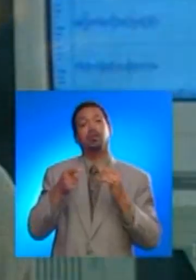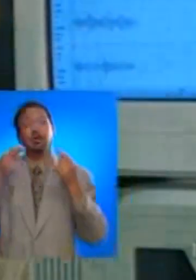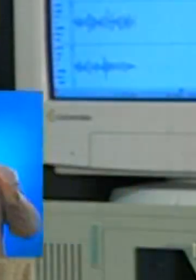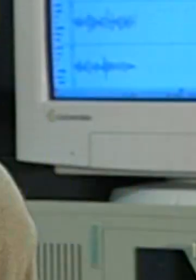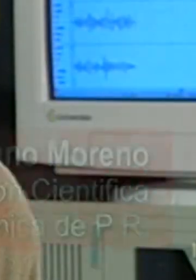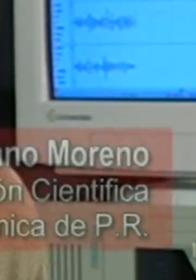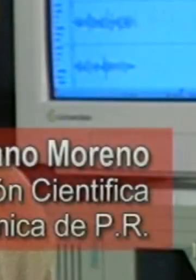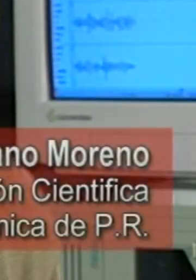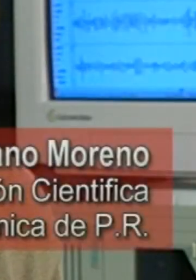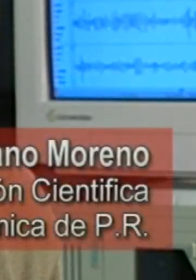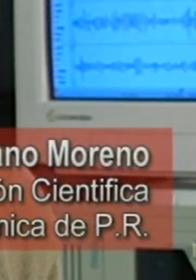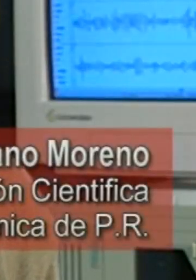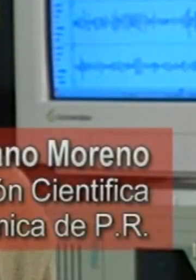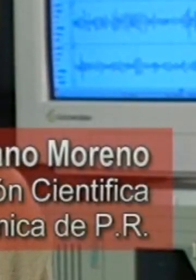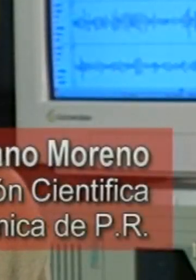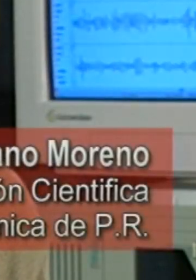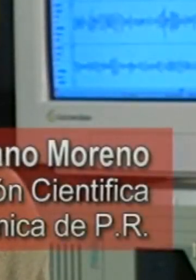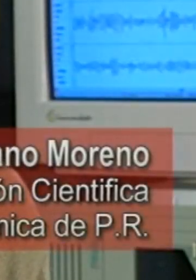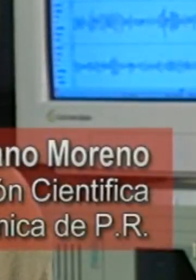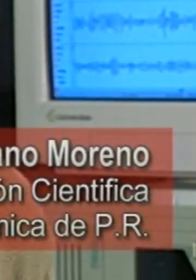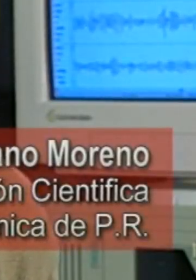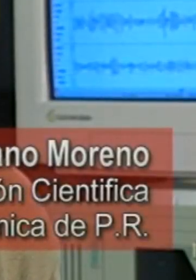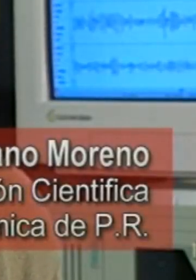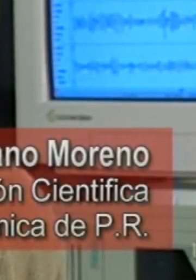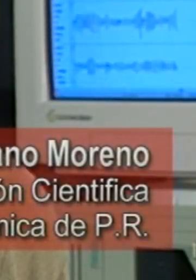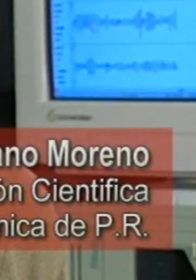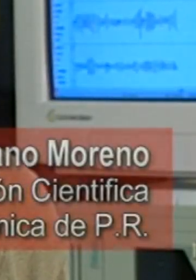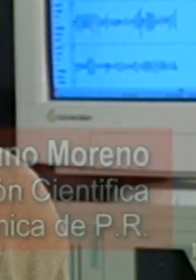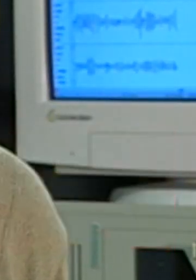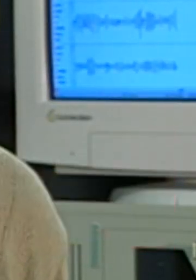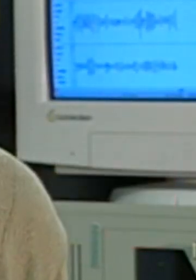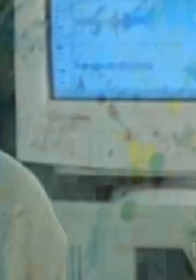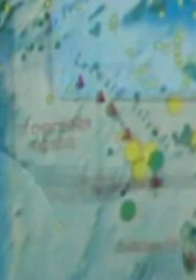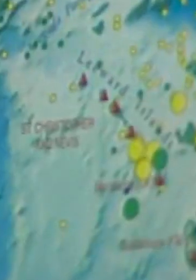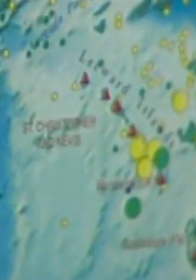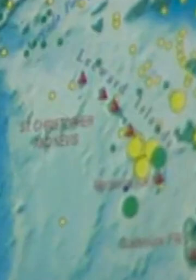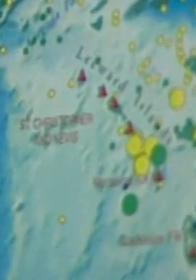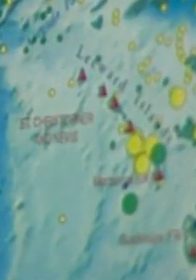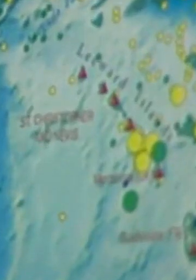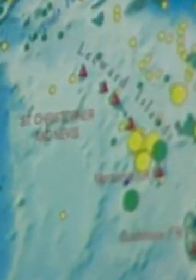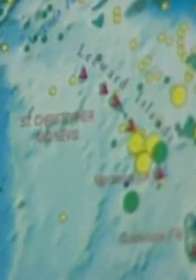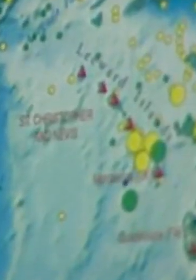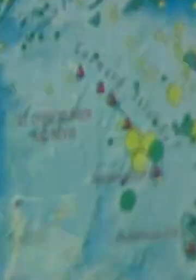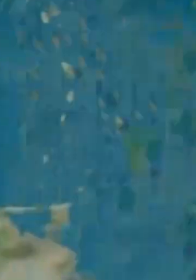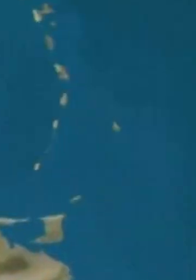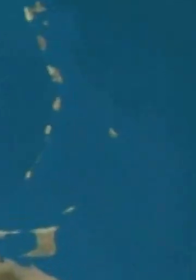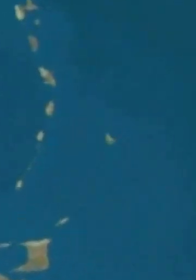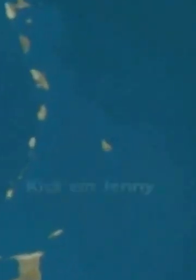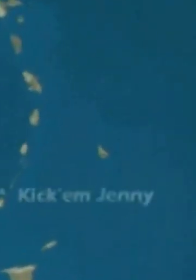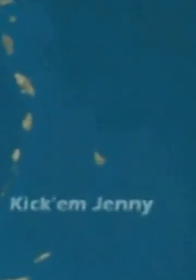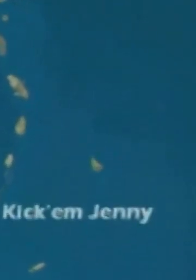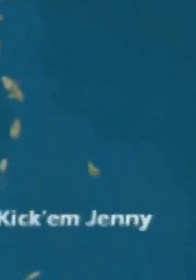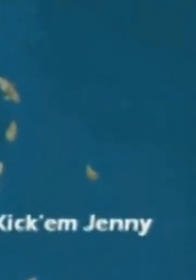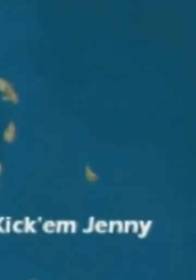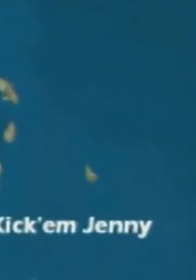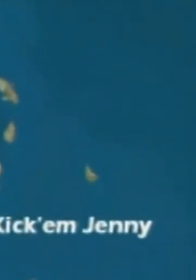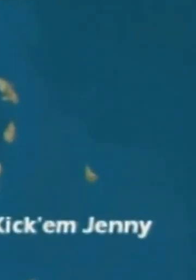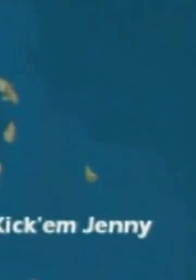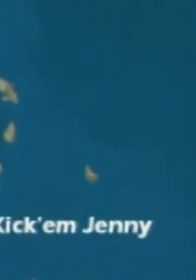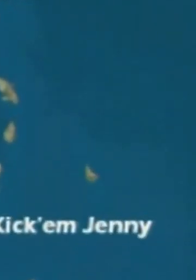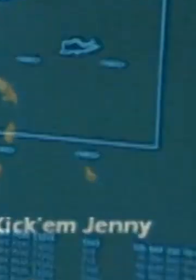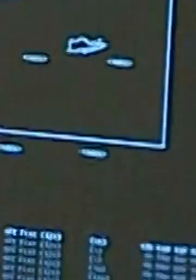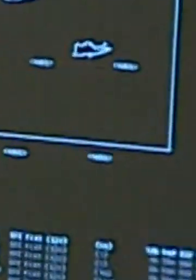The fact that Puerto Rico is located in a zone of convergent plate boundaries puts the island in an area of high